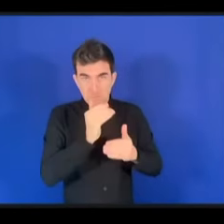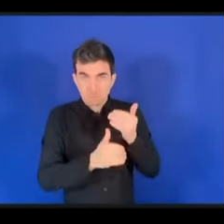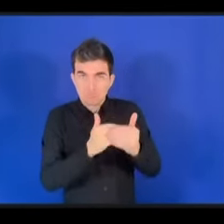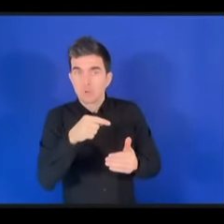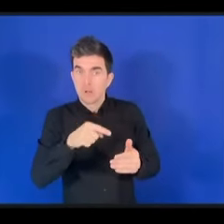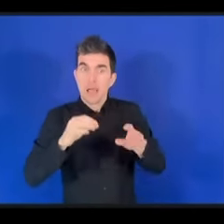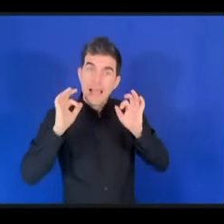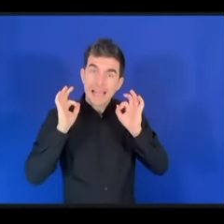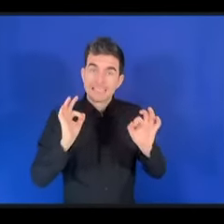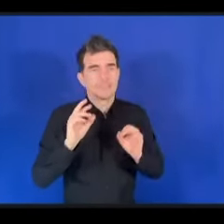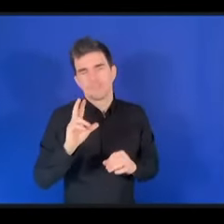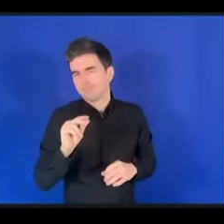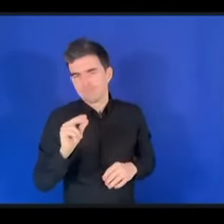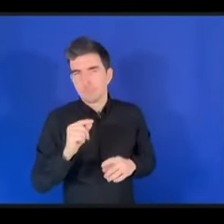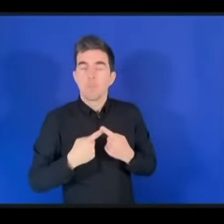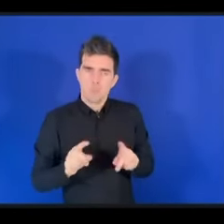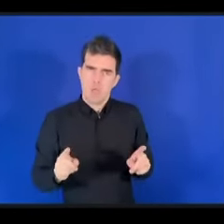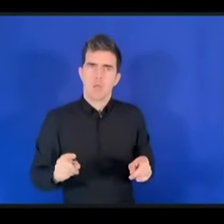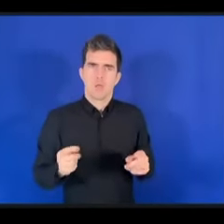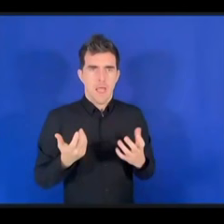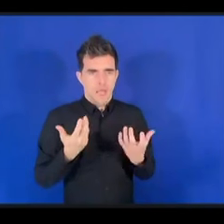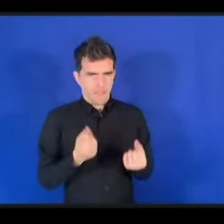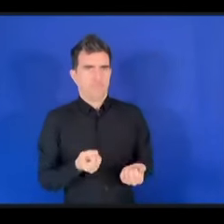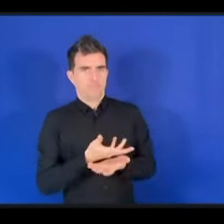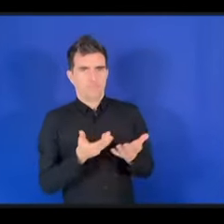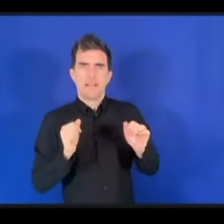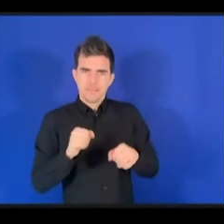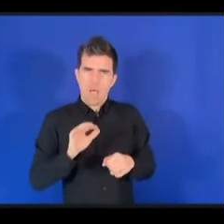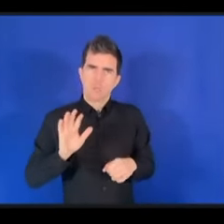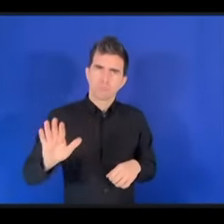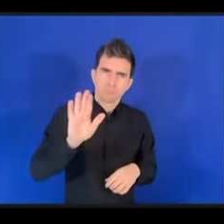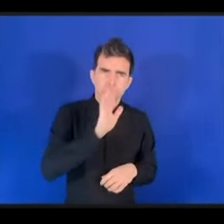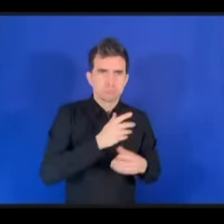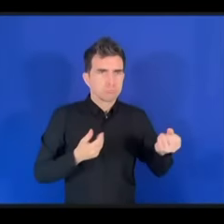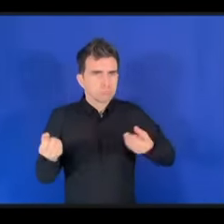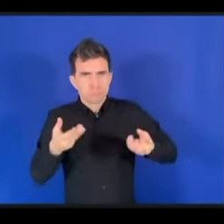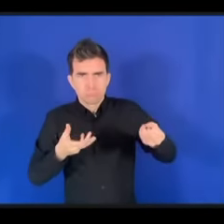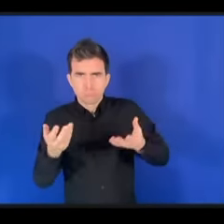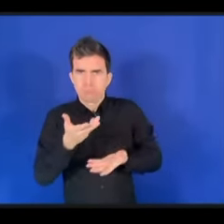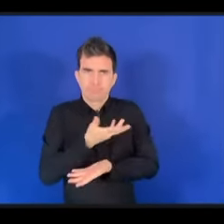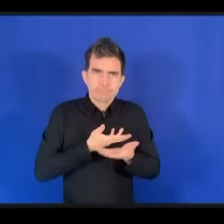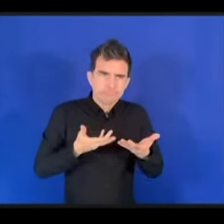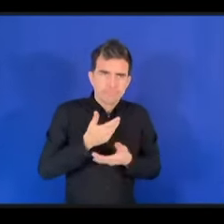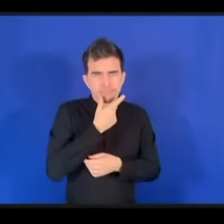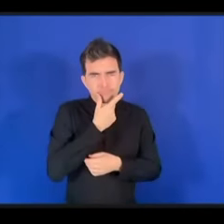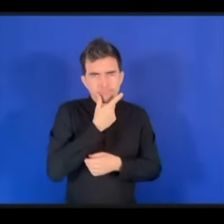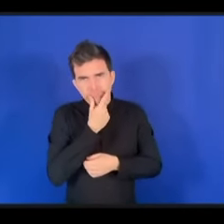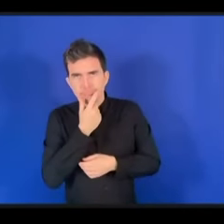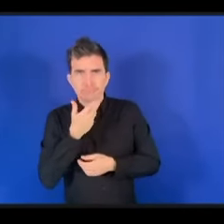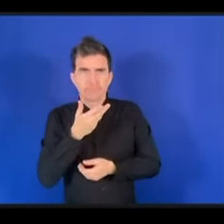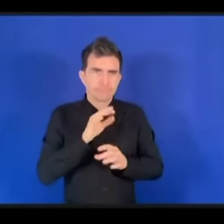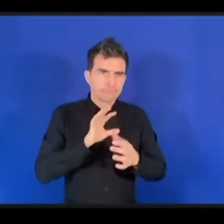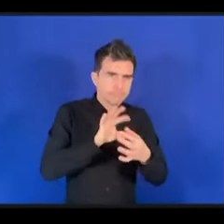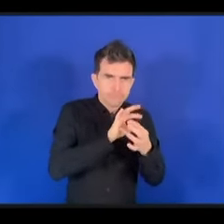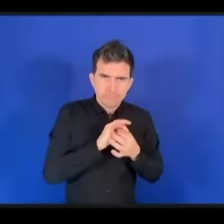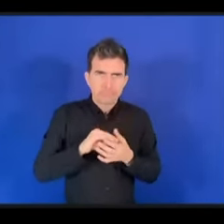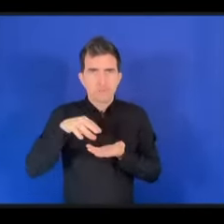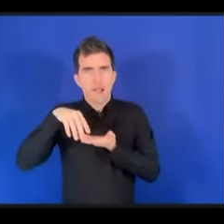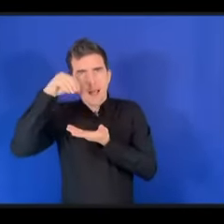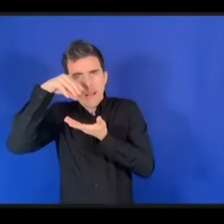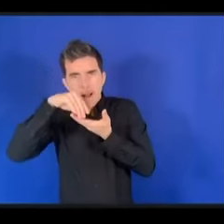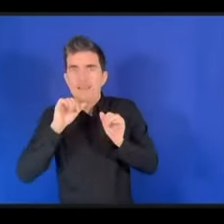and to learn from each other. Collectively, we can come up with solutions to cybersecurity challenges, the digital